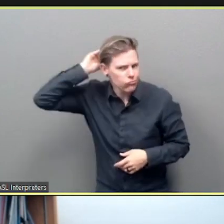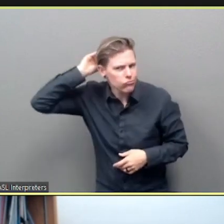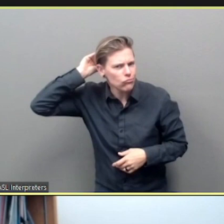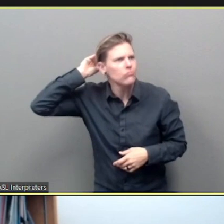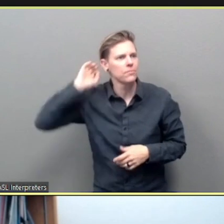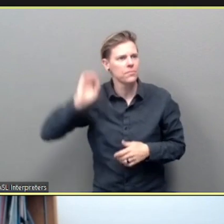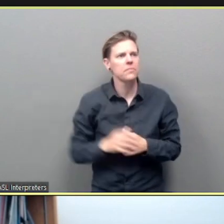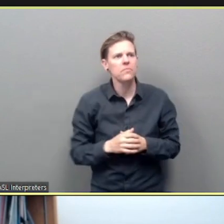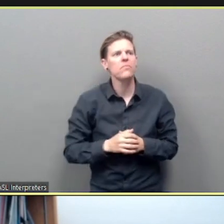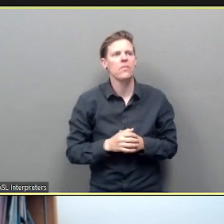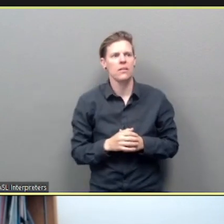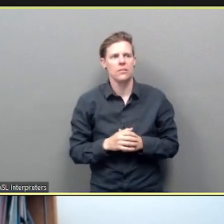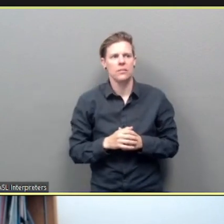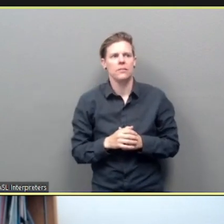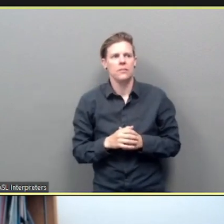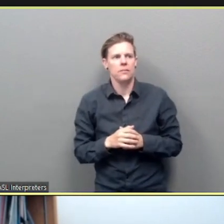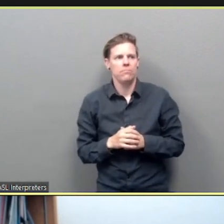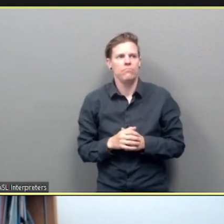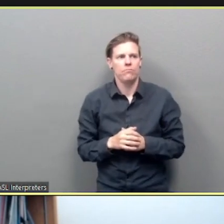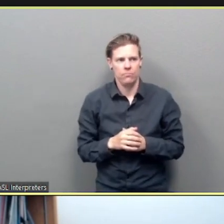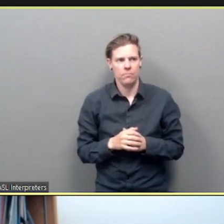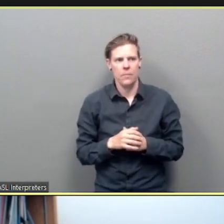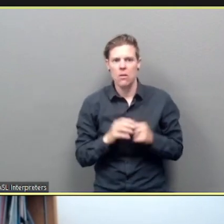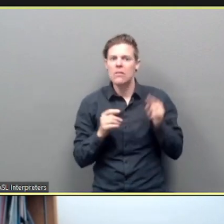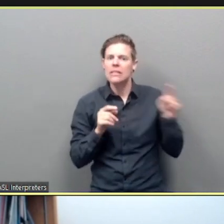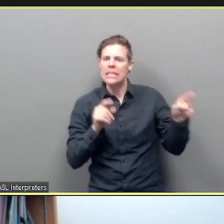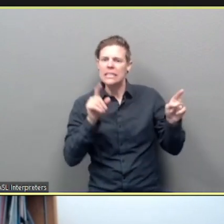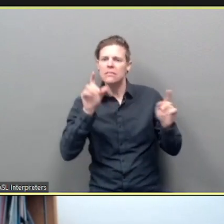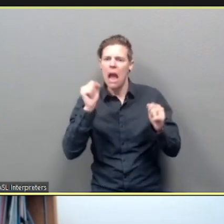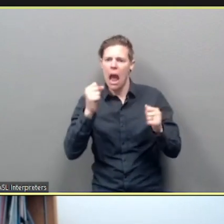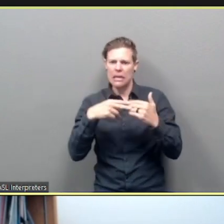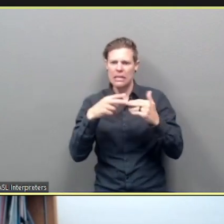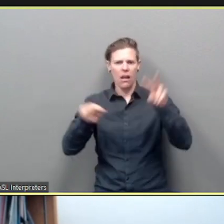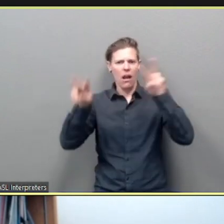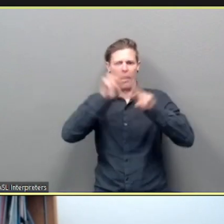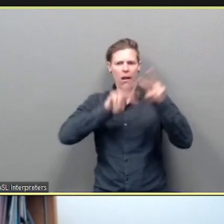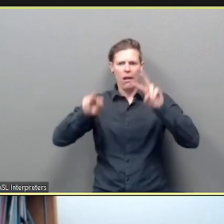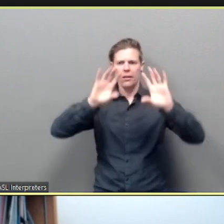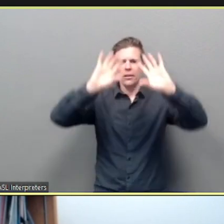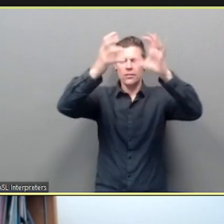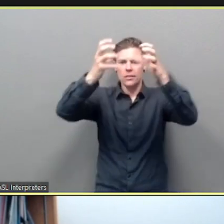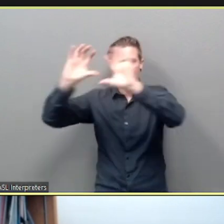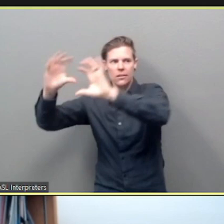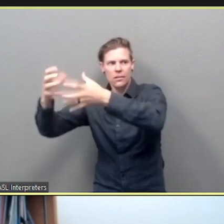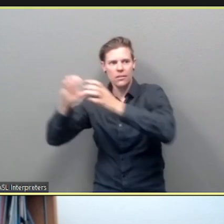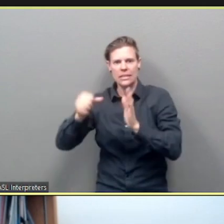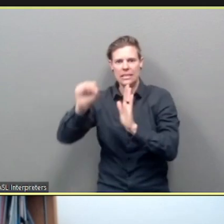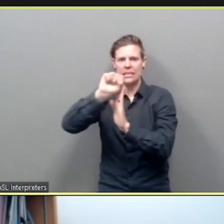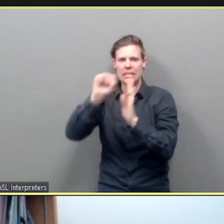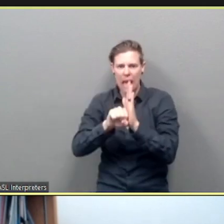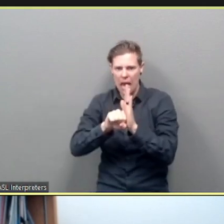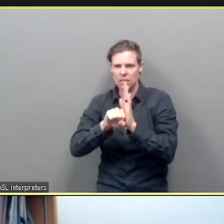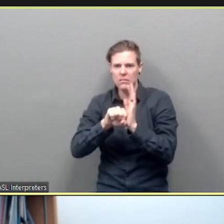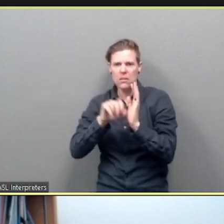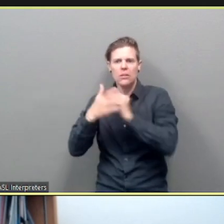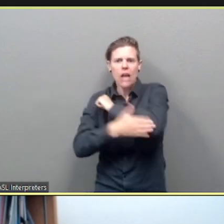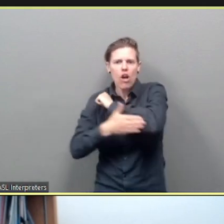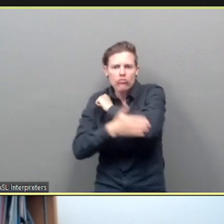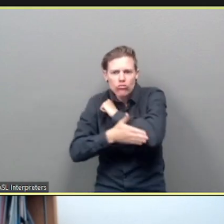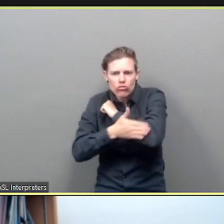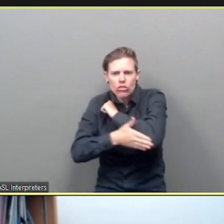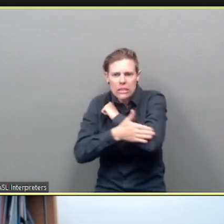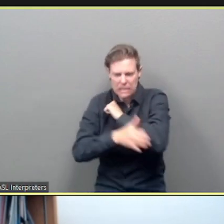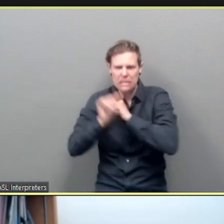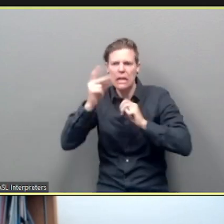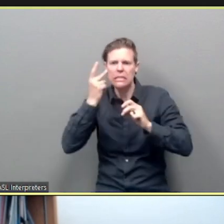just we're going to break down that statewide epi curve. We're going to break this down by what we call